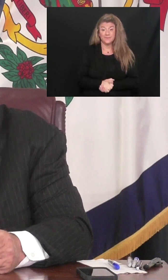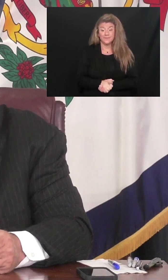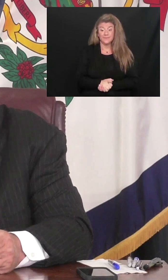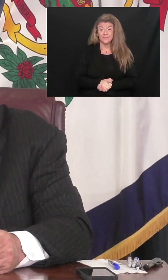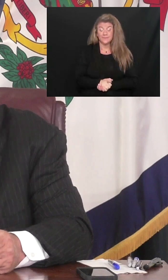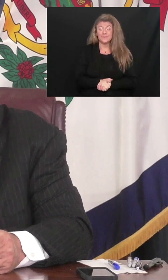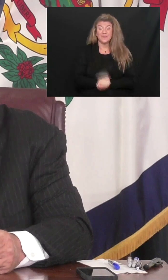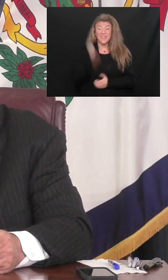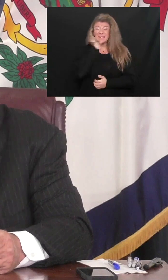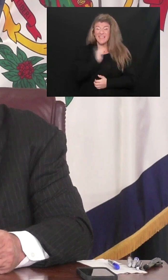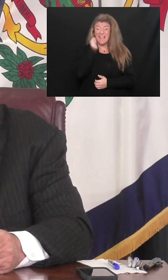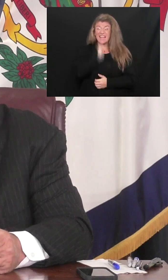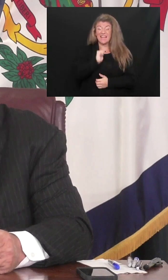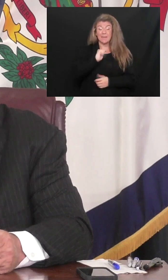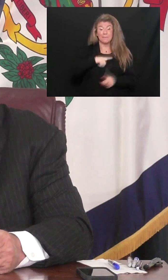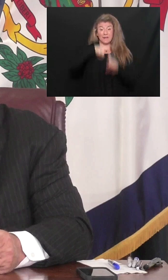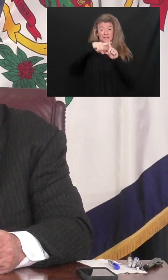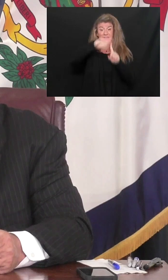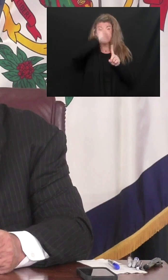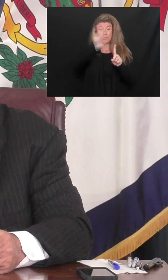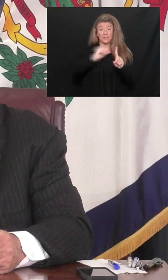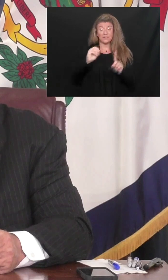The daily positivity rate is